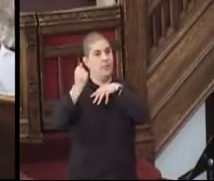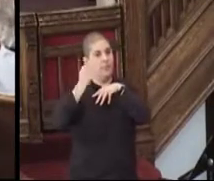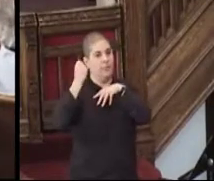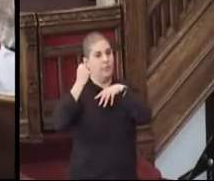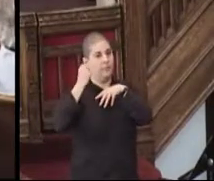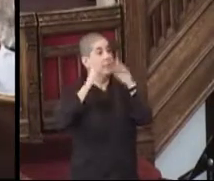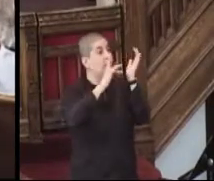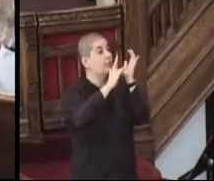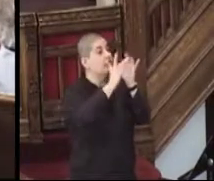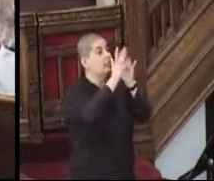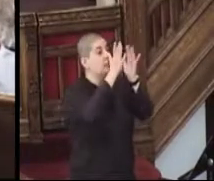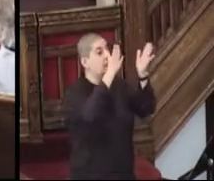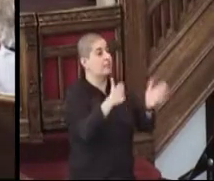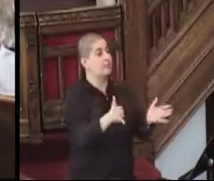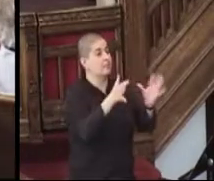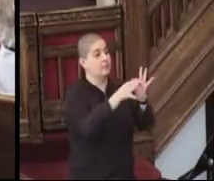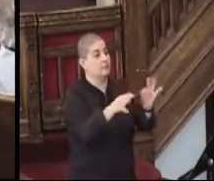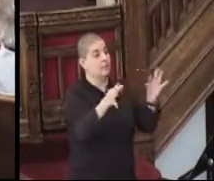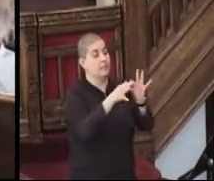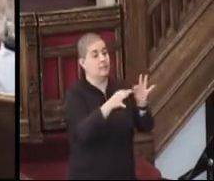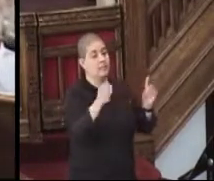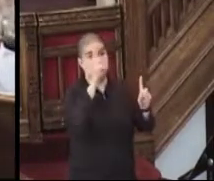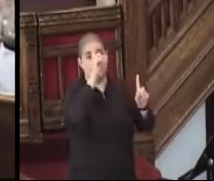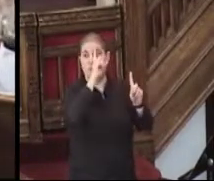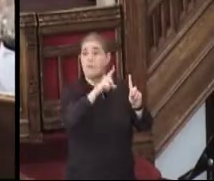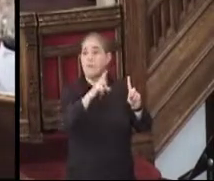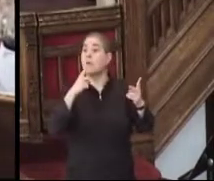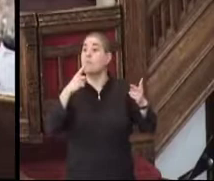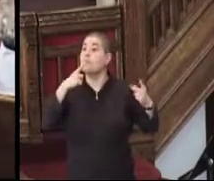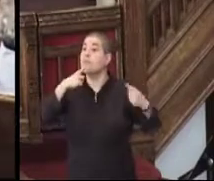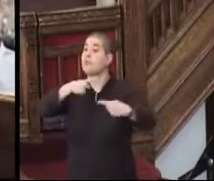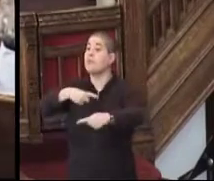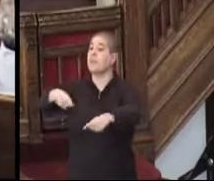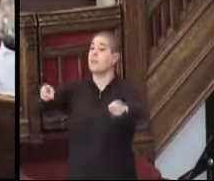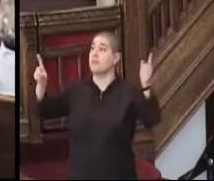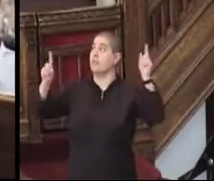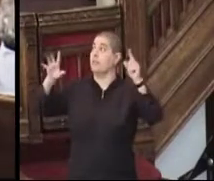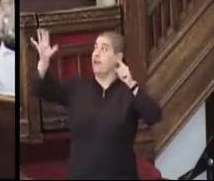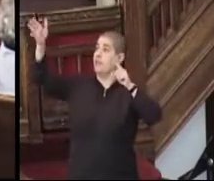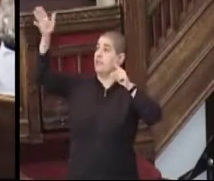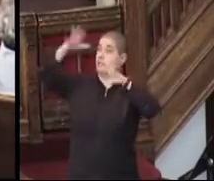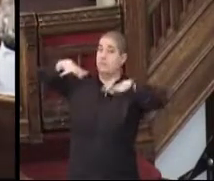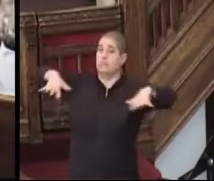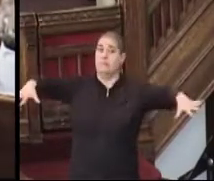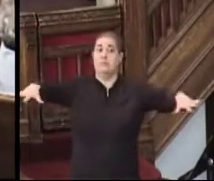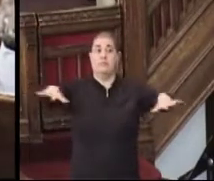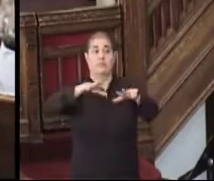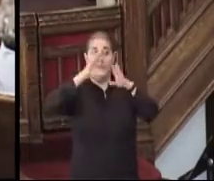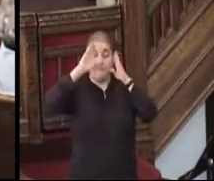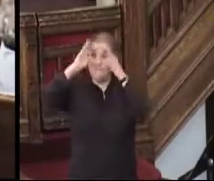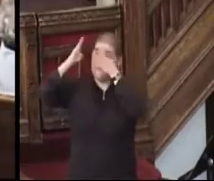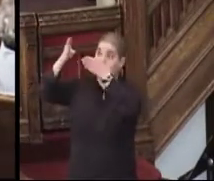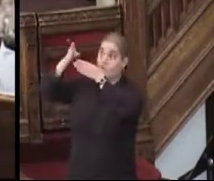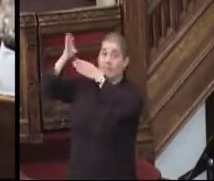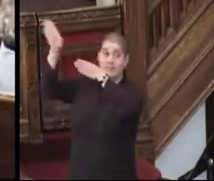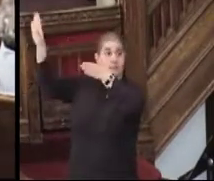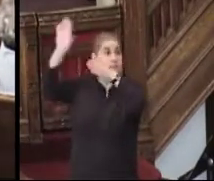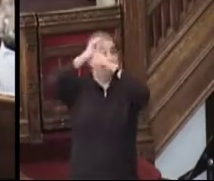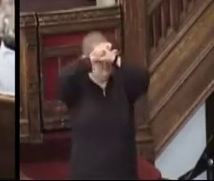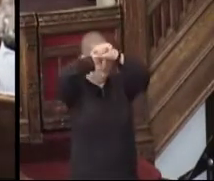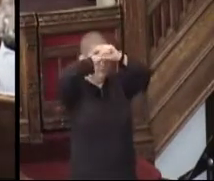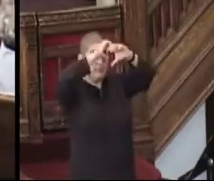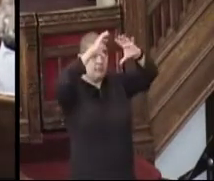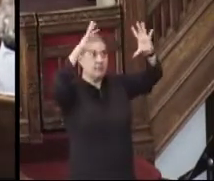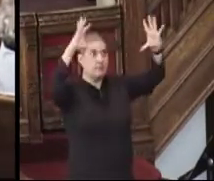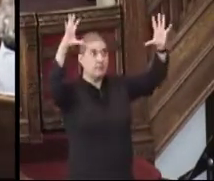Jesus said, it's about the proclaiming the realm of God. It's about focusing on this vision for a